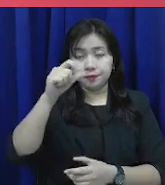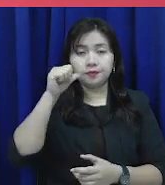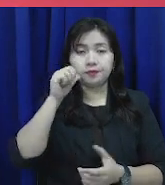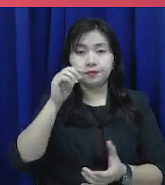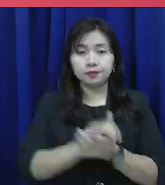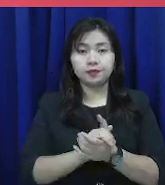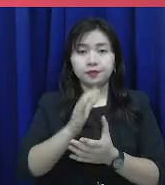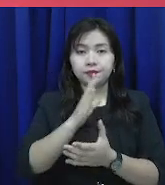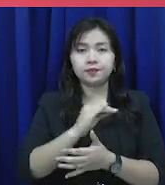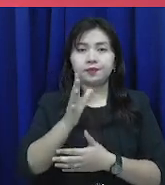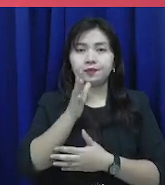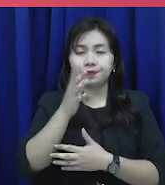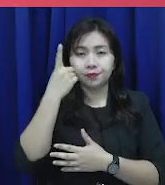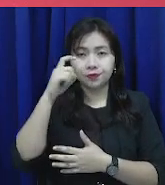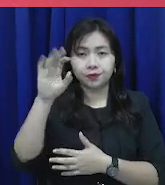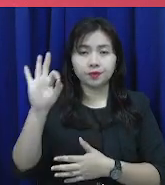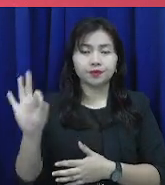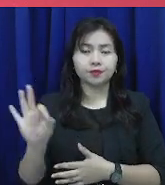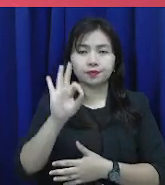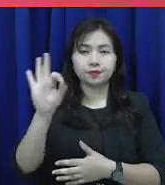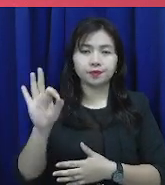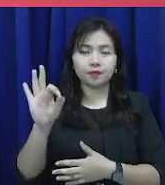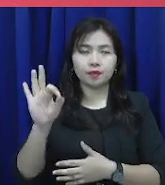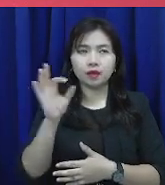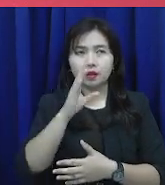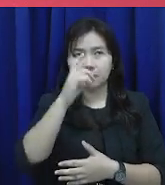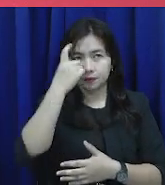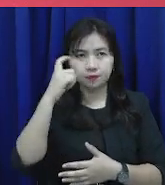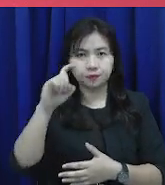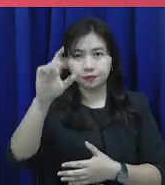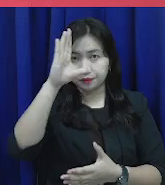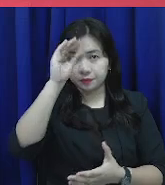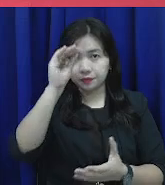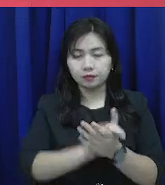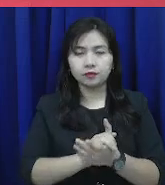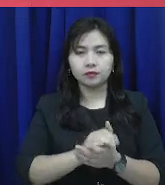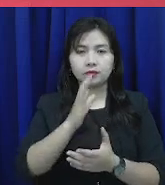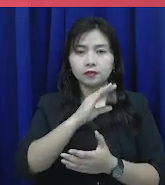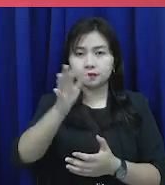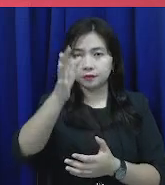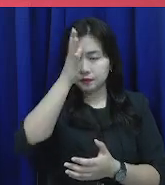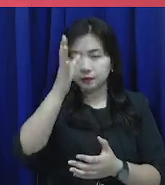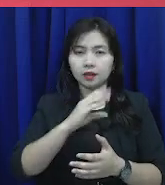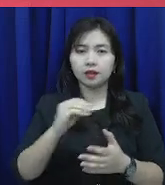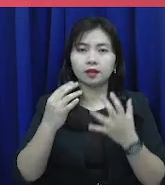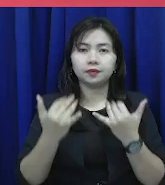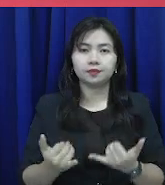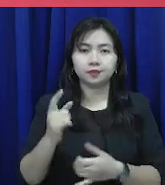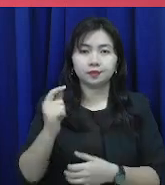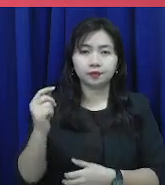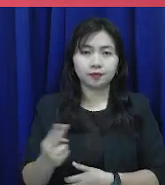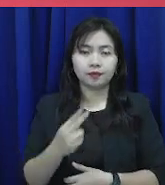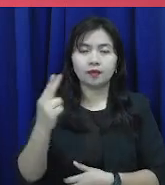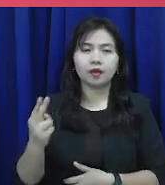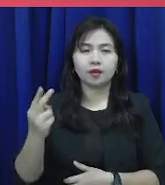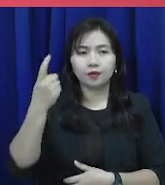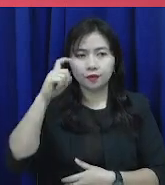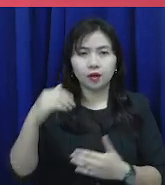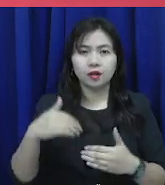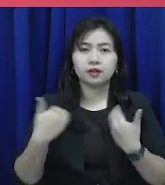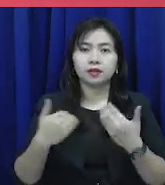the Friday for the fathers for the husbands and Thursday is for the young people and also for the church There are times na